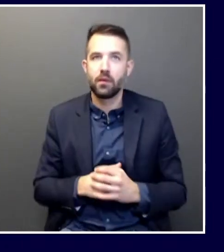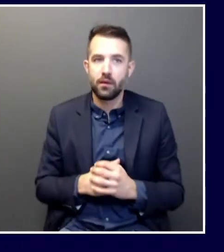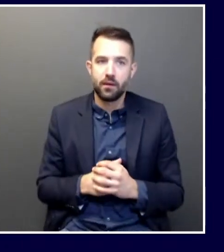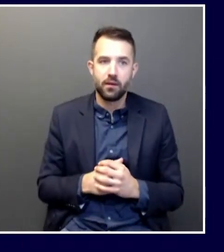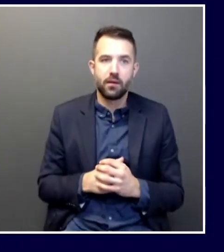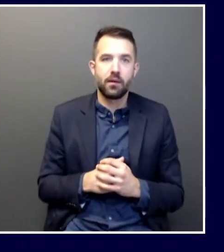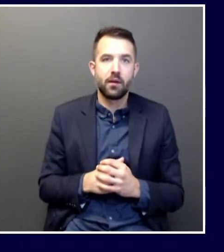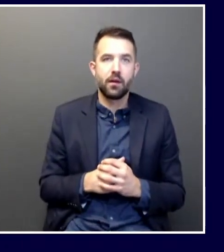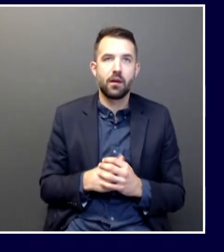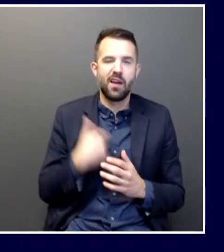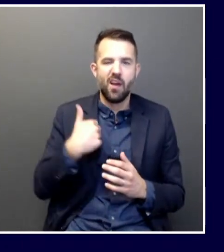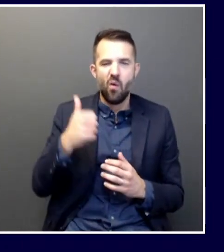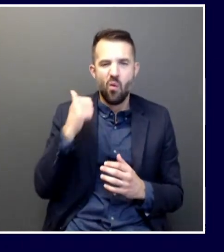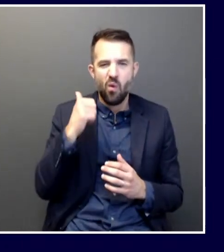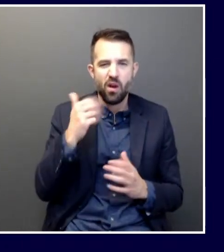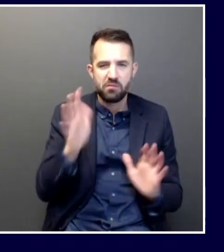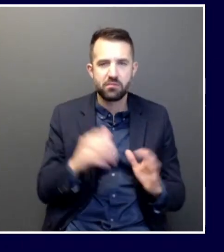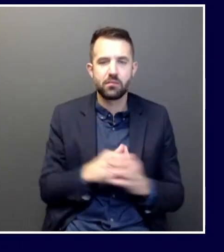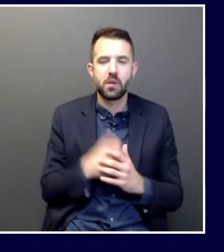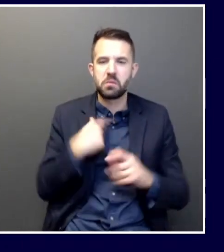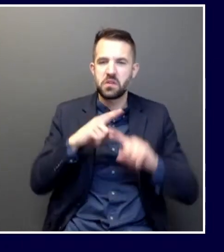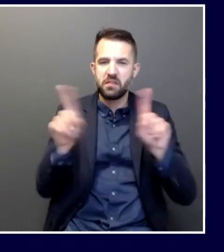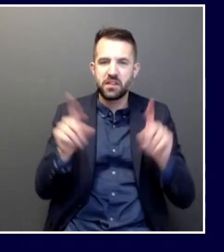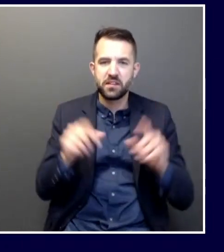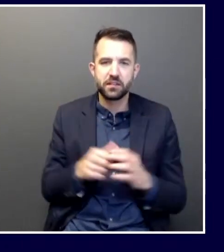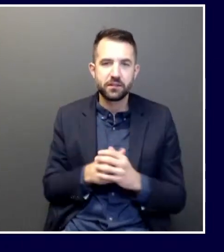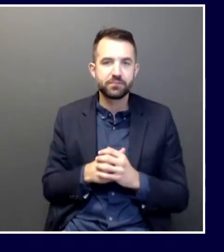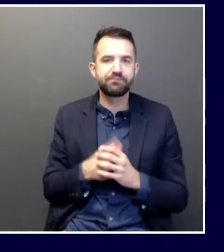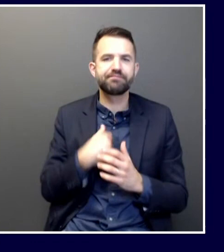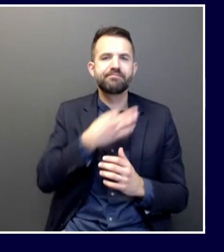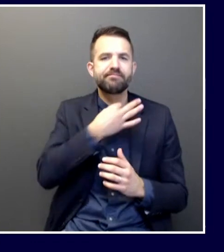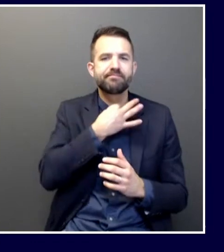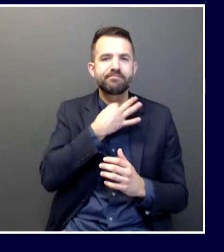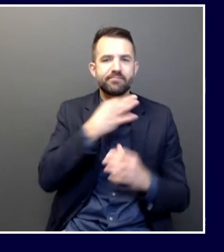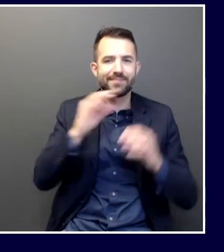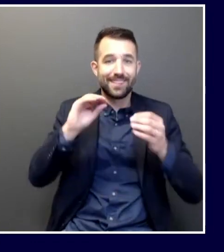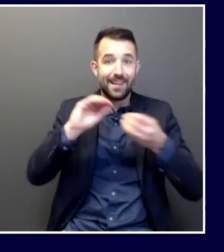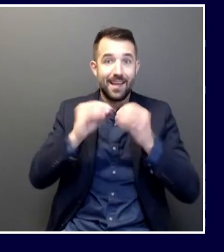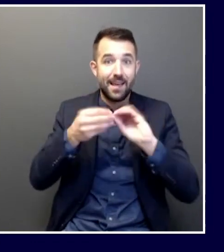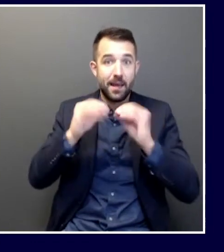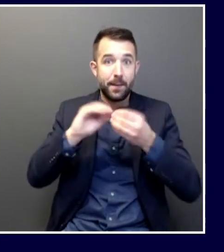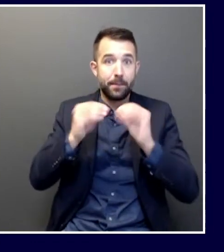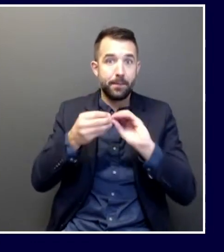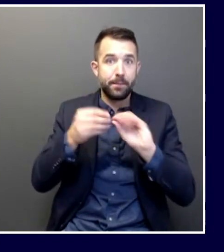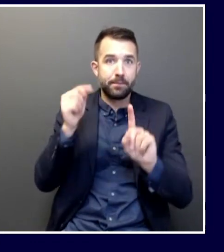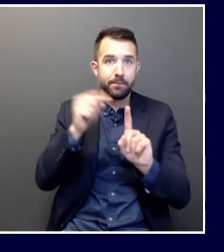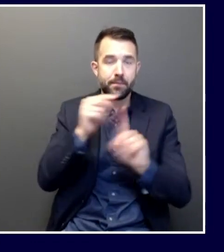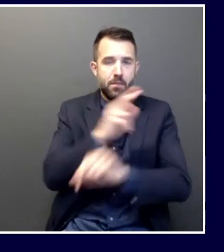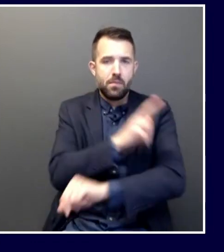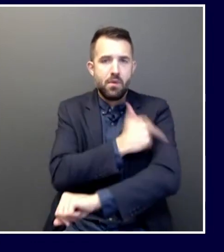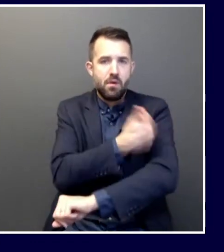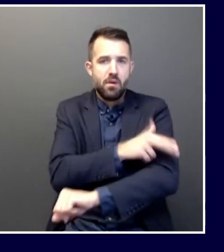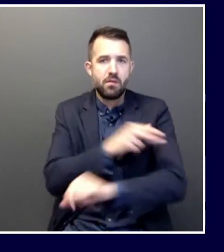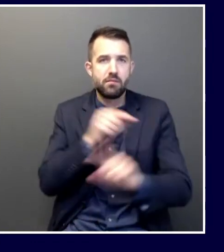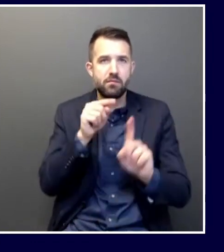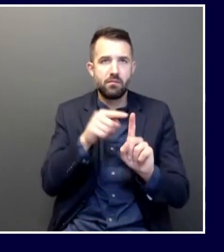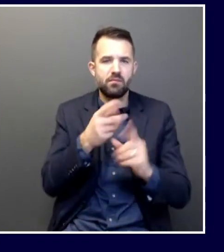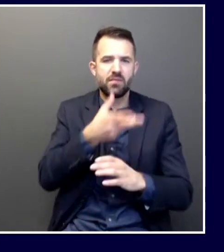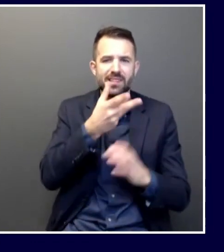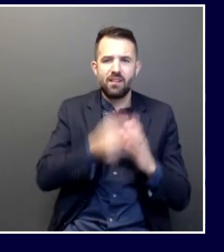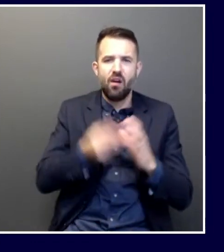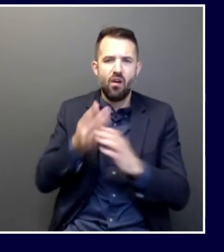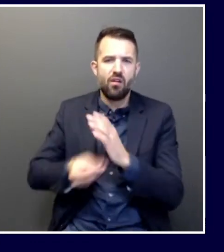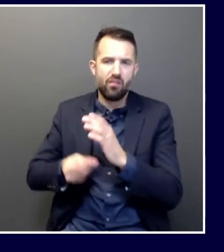the kind of trend we're seeing in terms of the hospitalizations and deaths. It seems as if it's kind